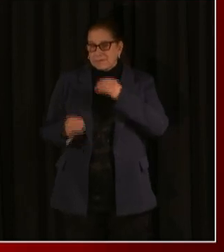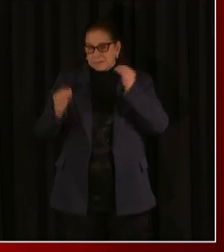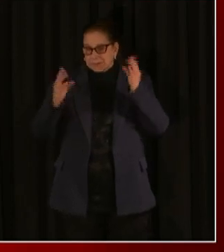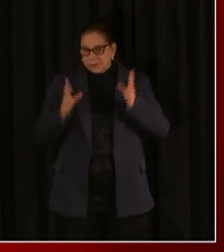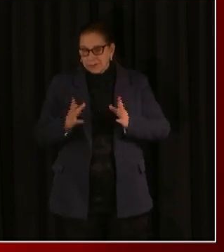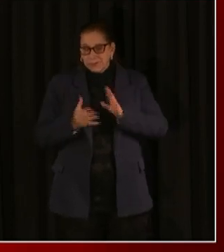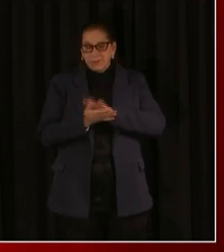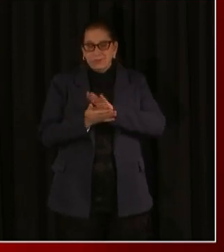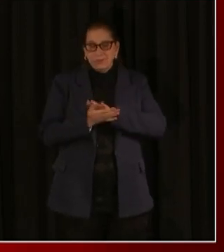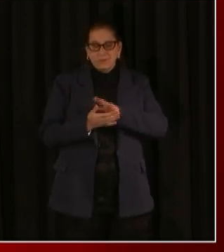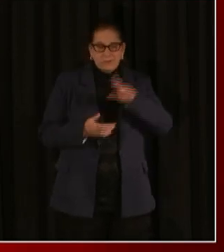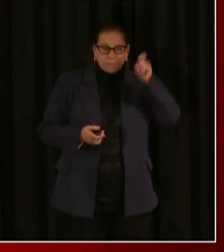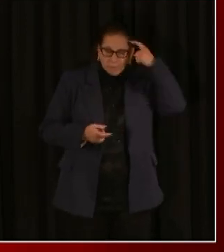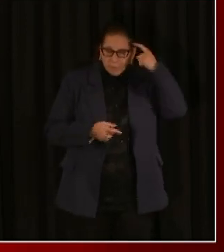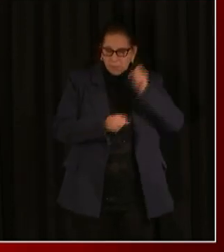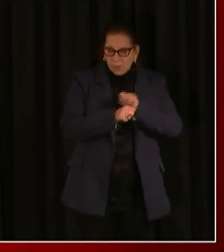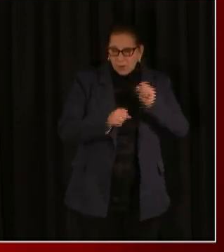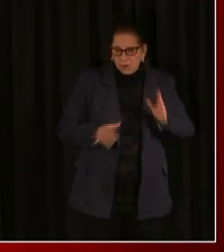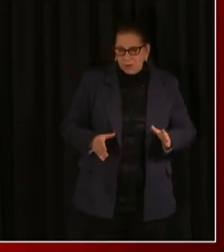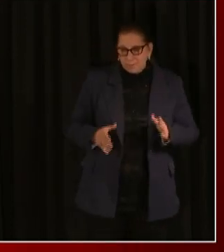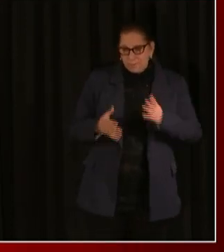groups.